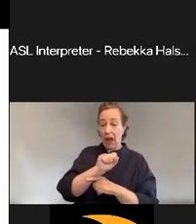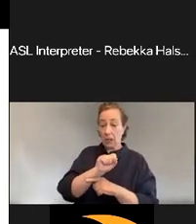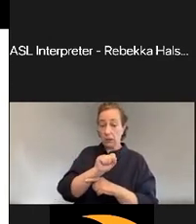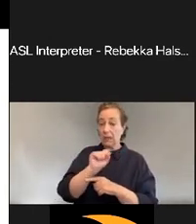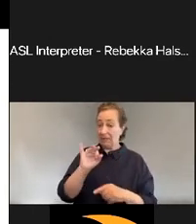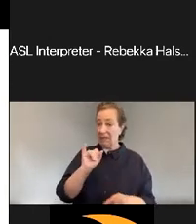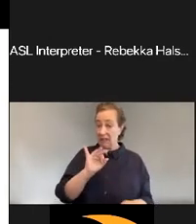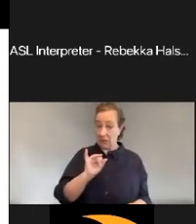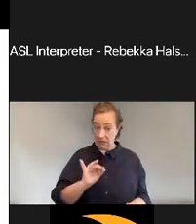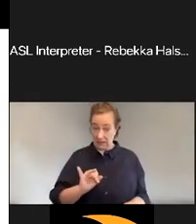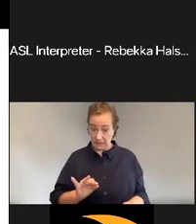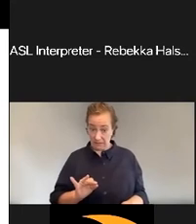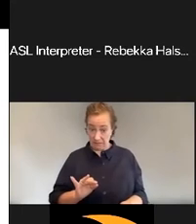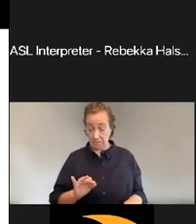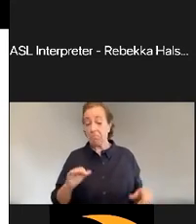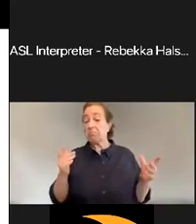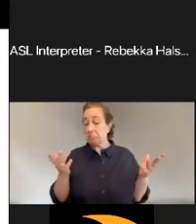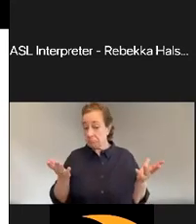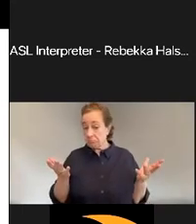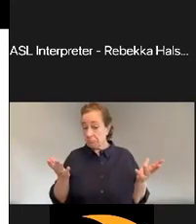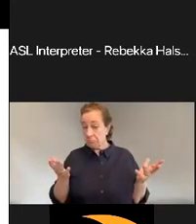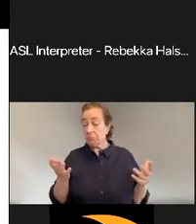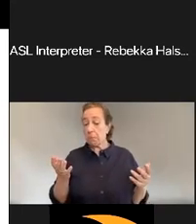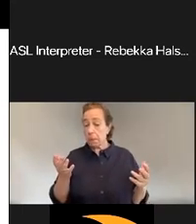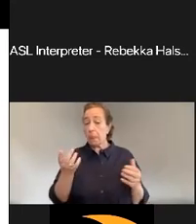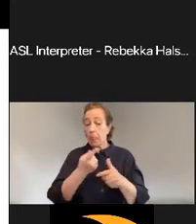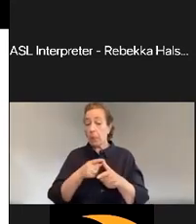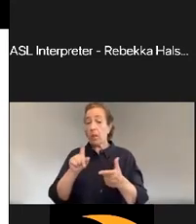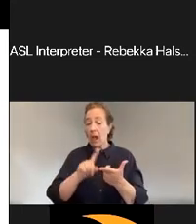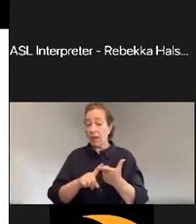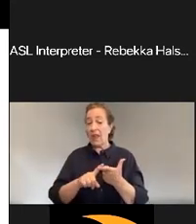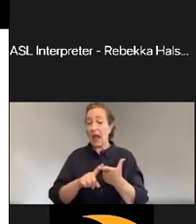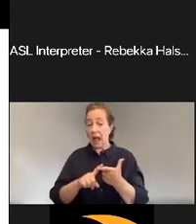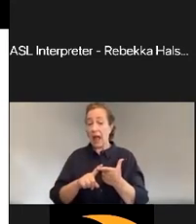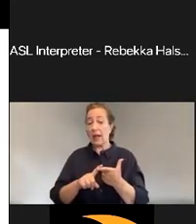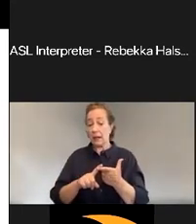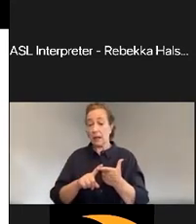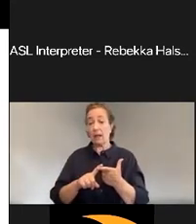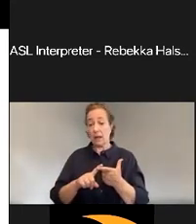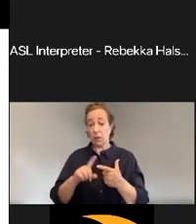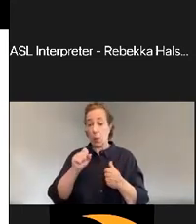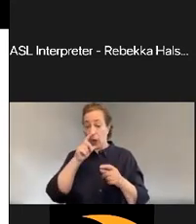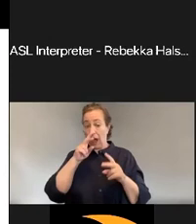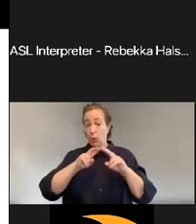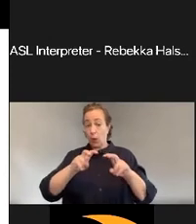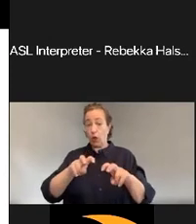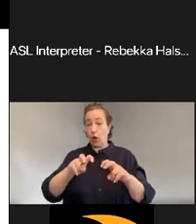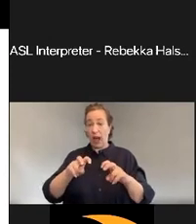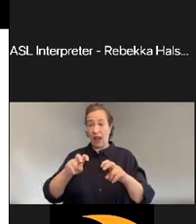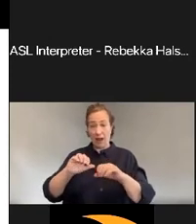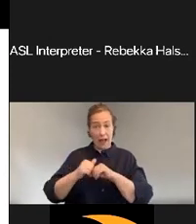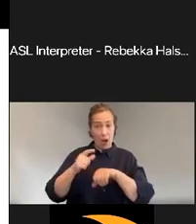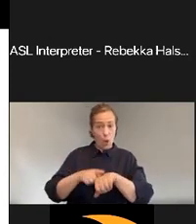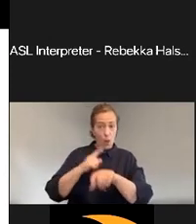it would be relevant to consider, for example, how long the student has gone without an evaluation and what the